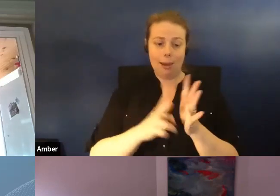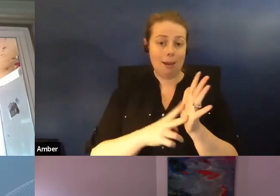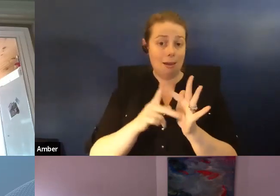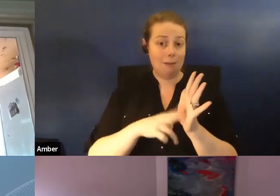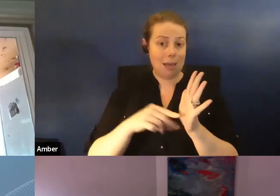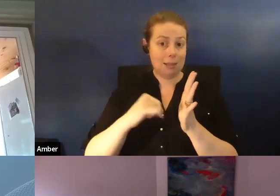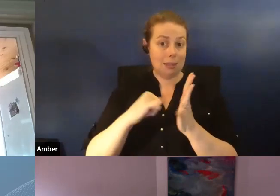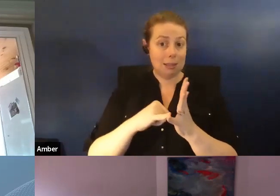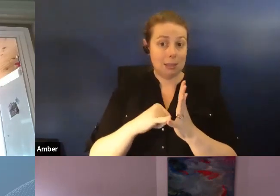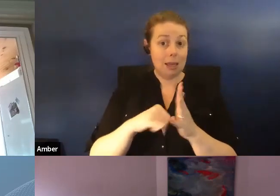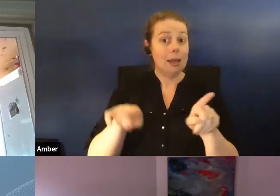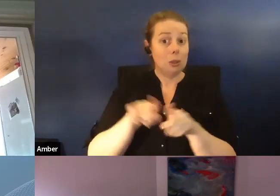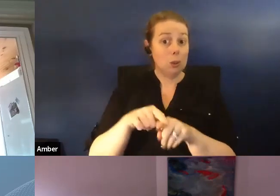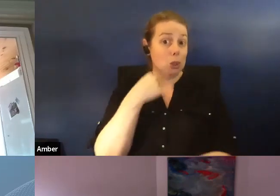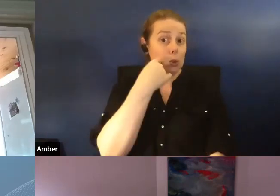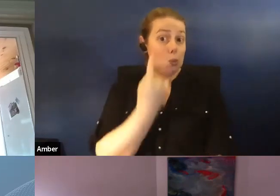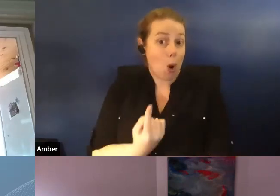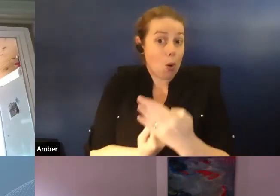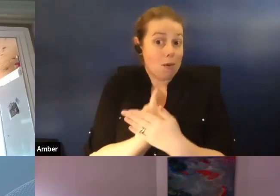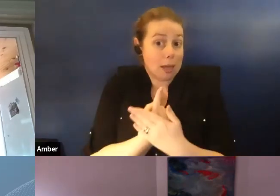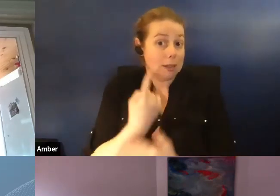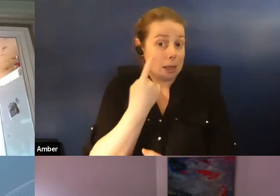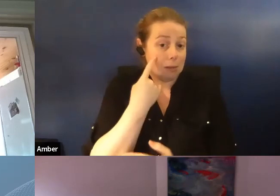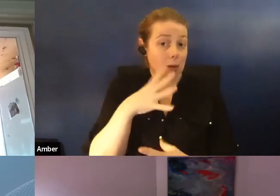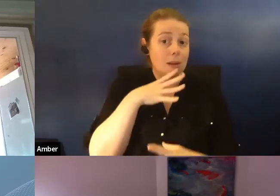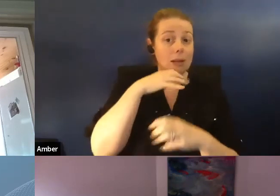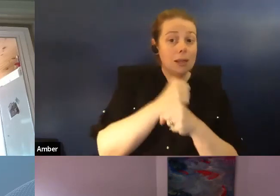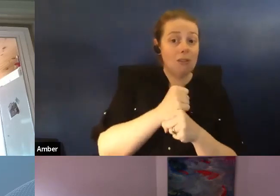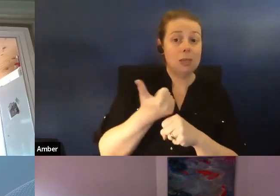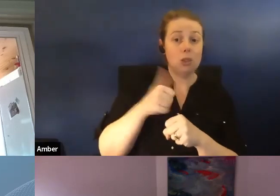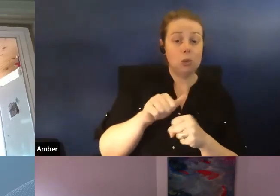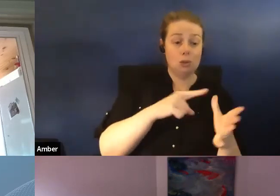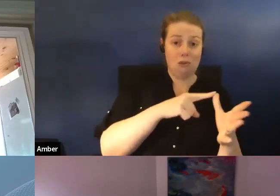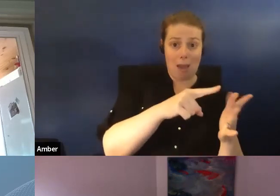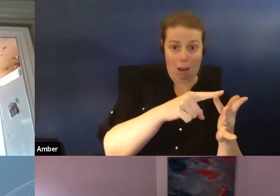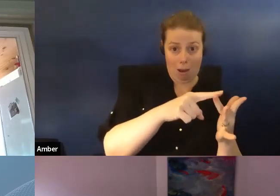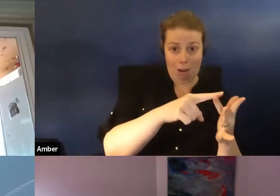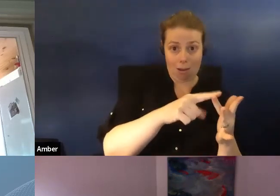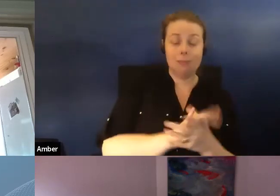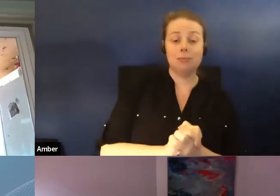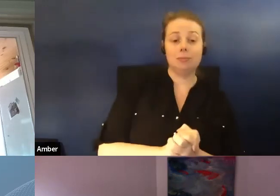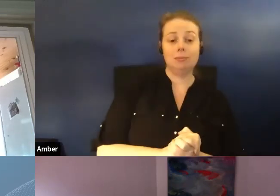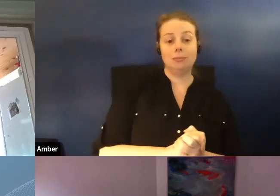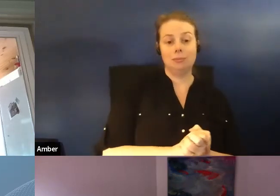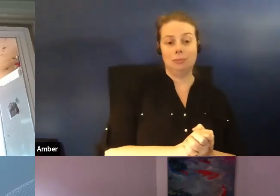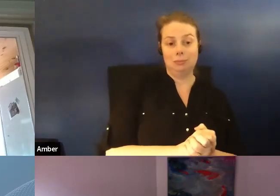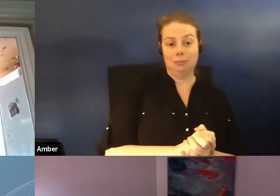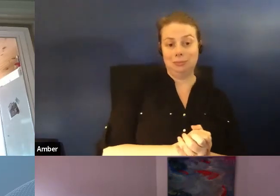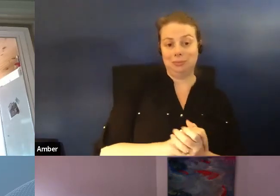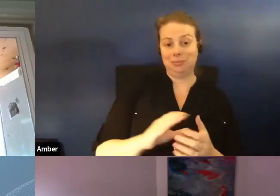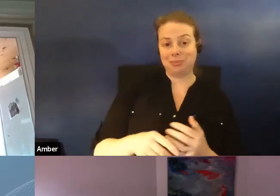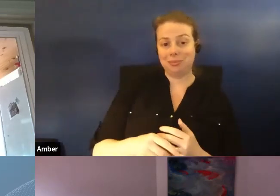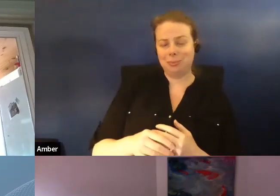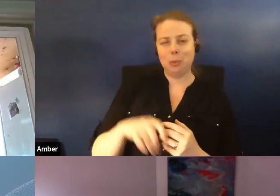one that we have tomorrow looking at government use of artificial intelligence, which will certainly